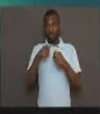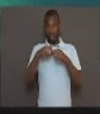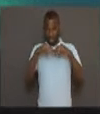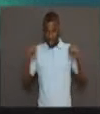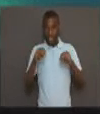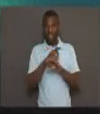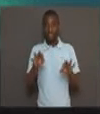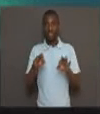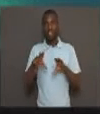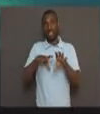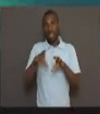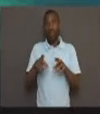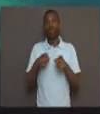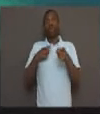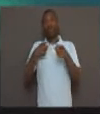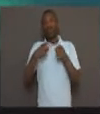electromagnetic field.